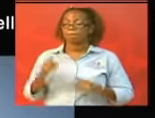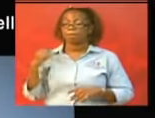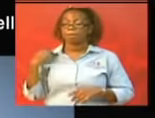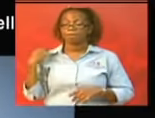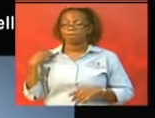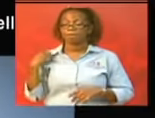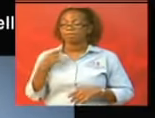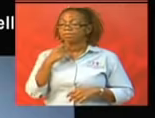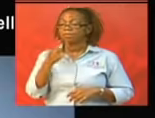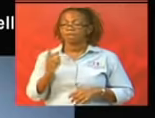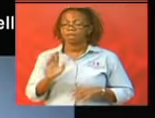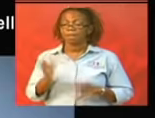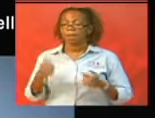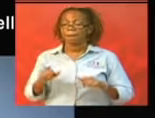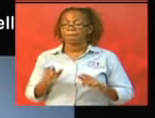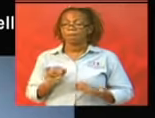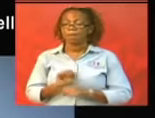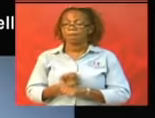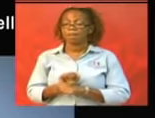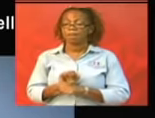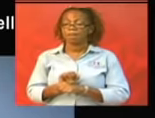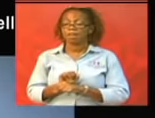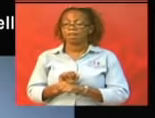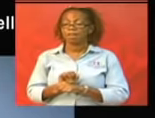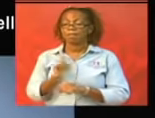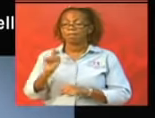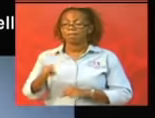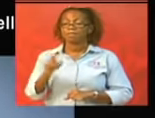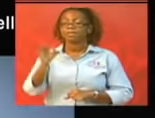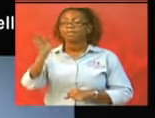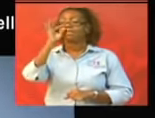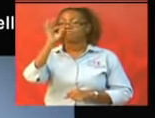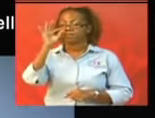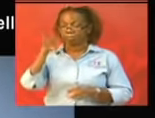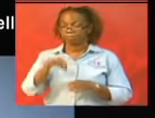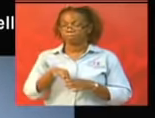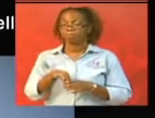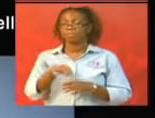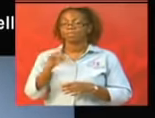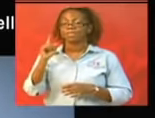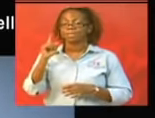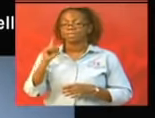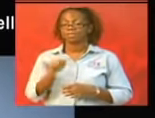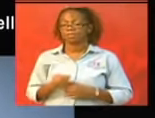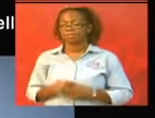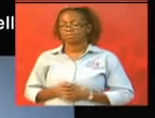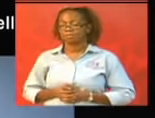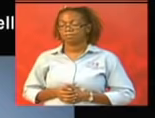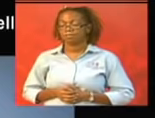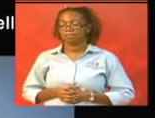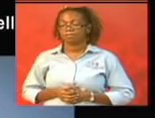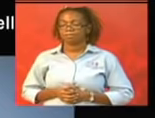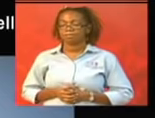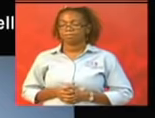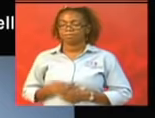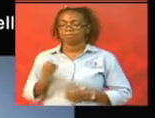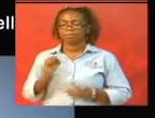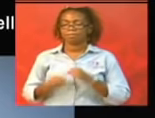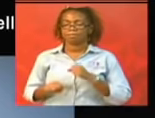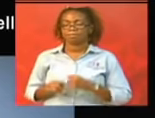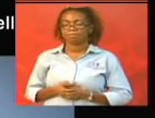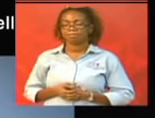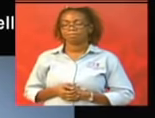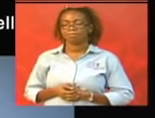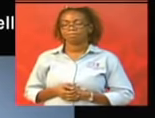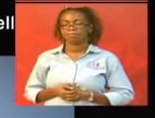unless they pass a PCR test. Is there any redress for persons who, for whatever reason, may have been